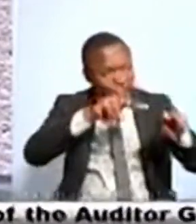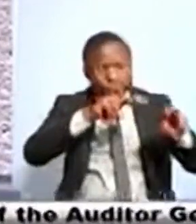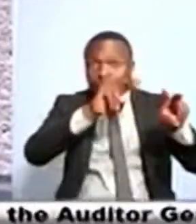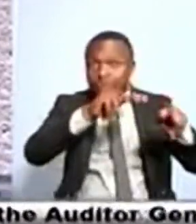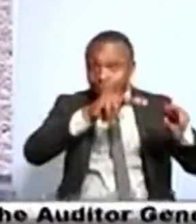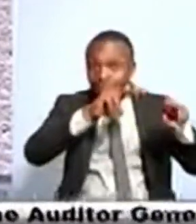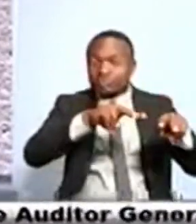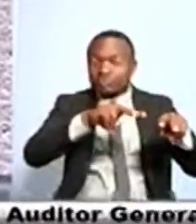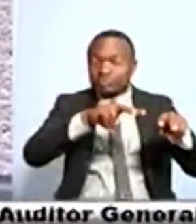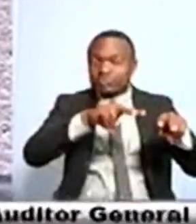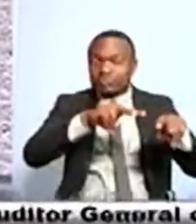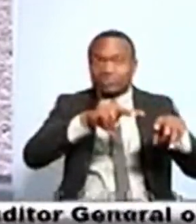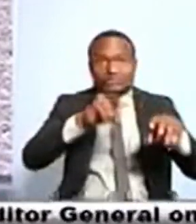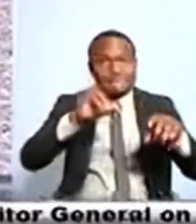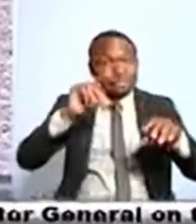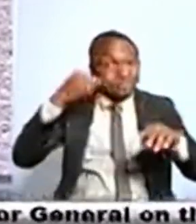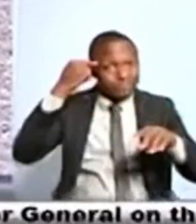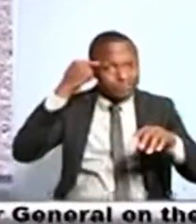is releasing